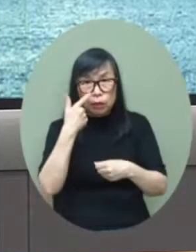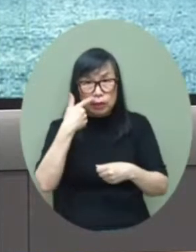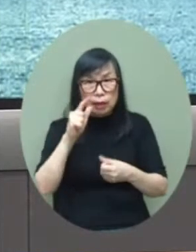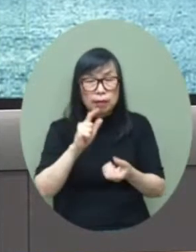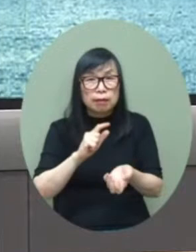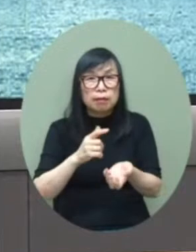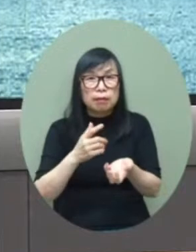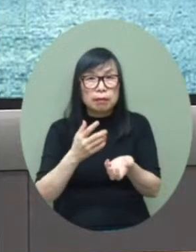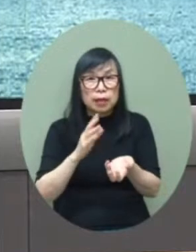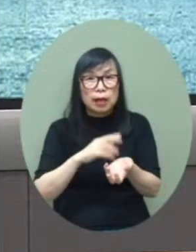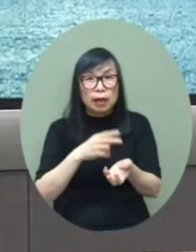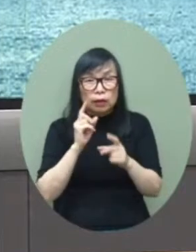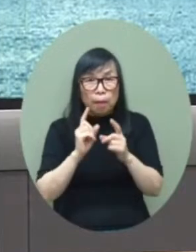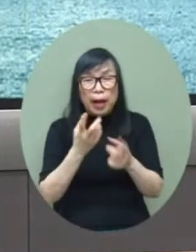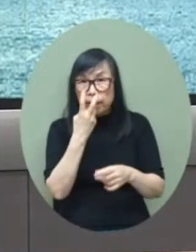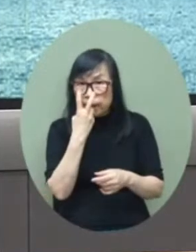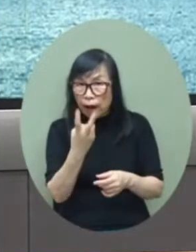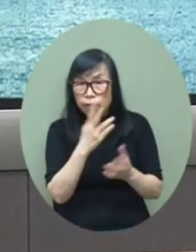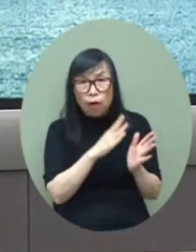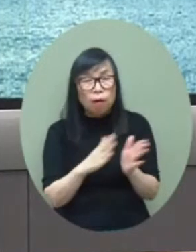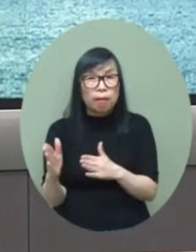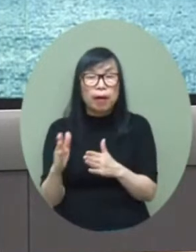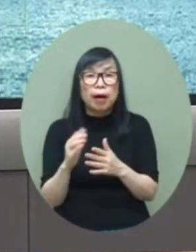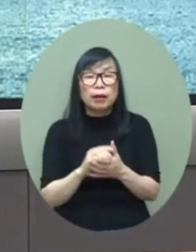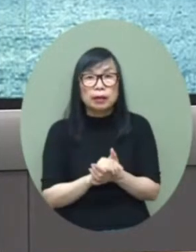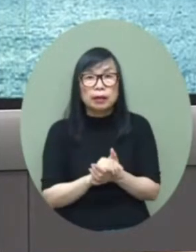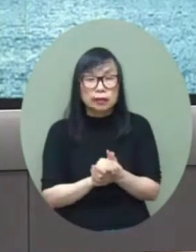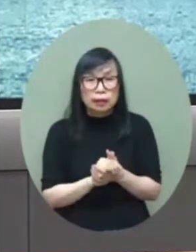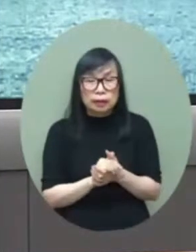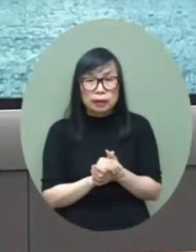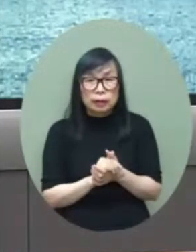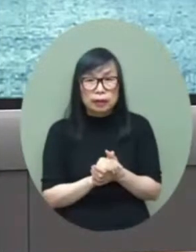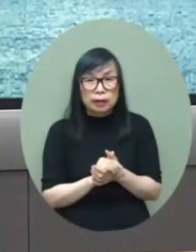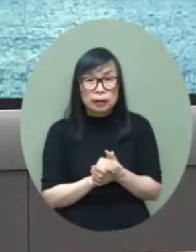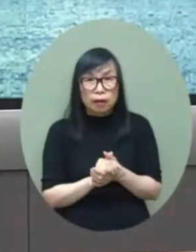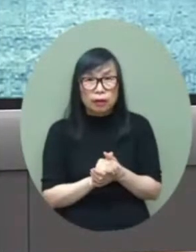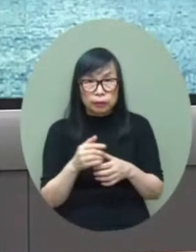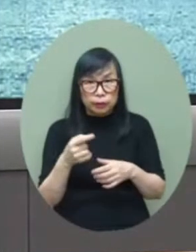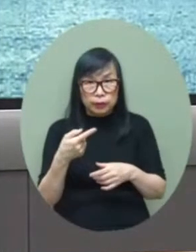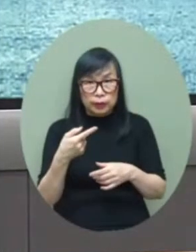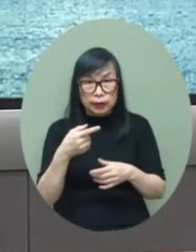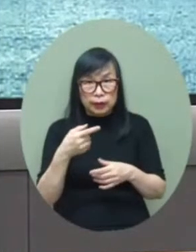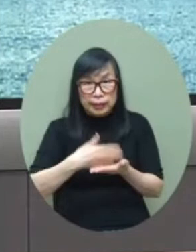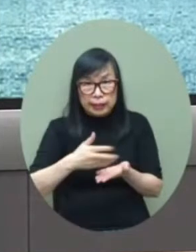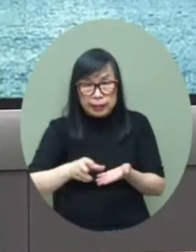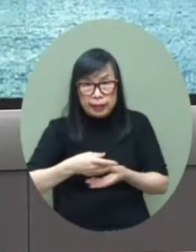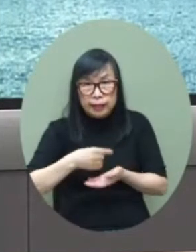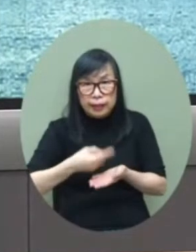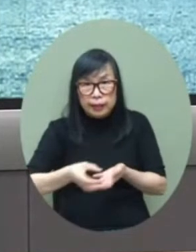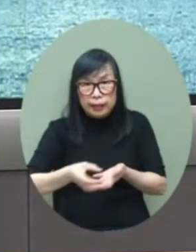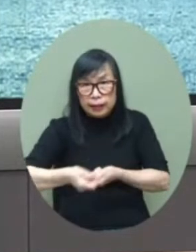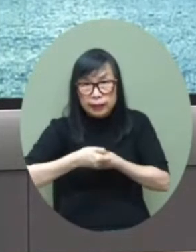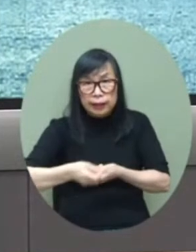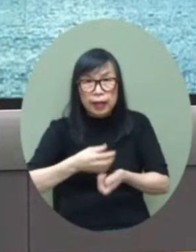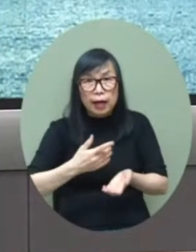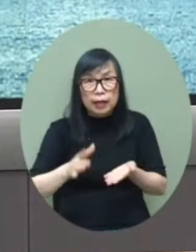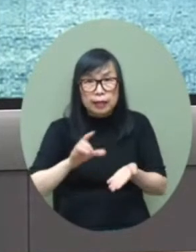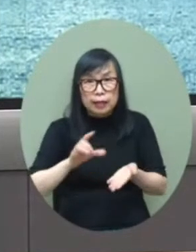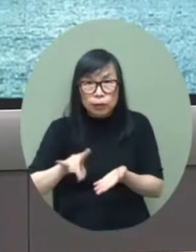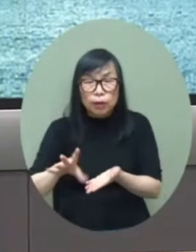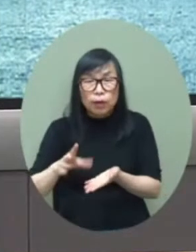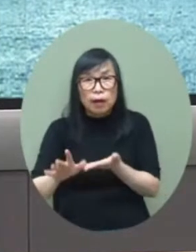ward has stopped admitting new patients and also visitors. We have